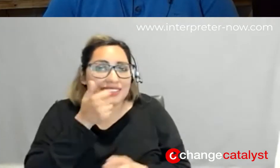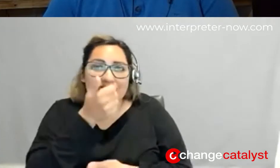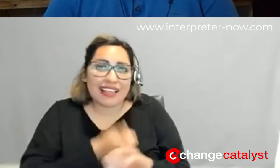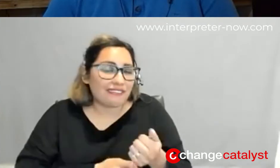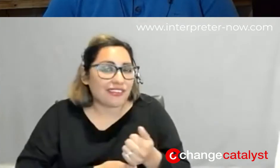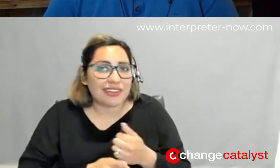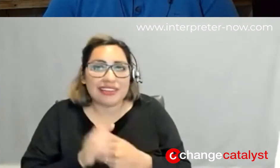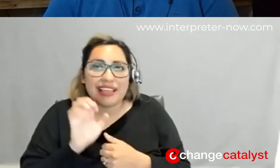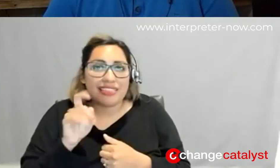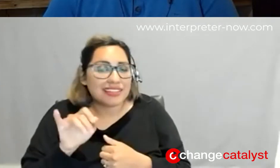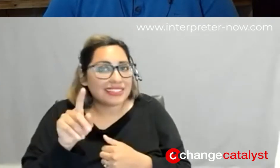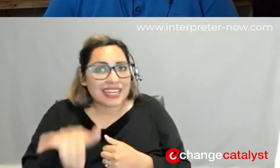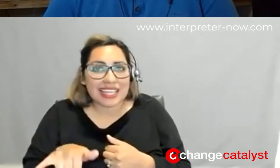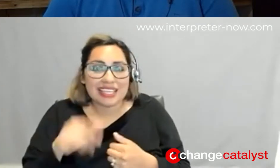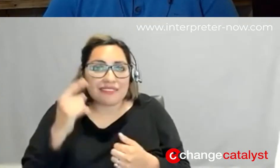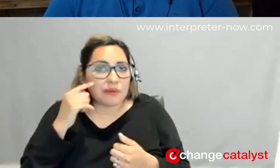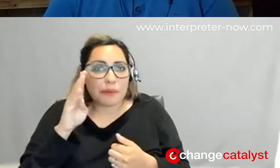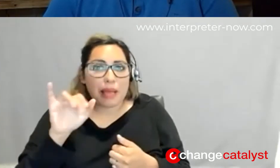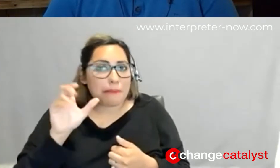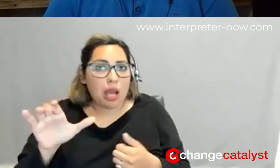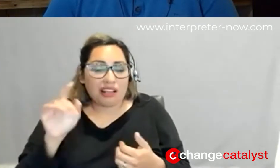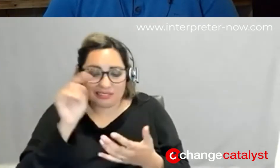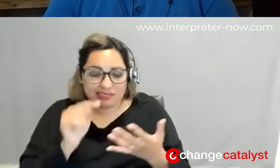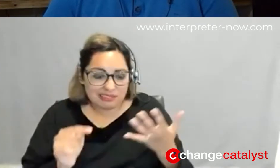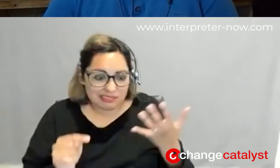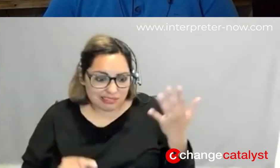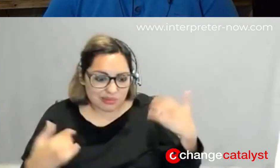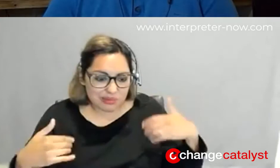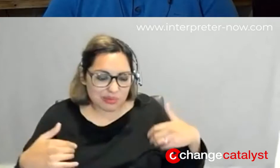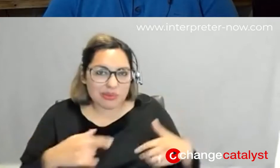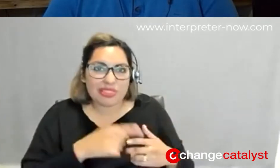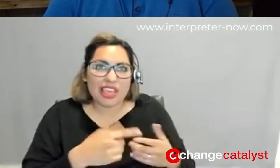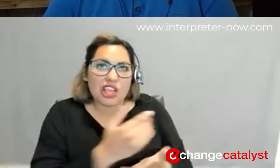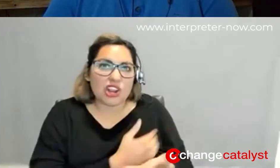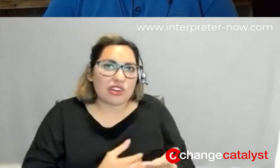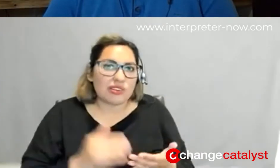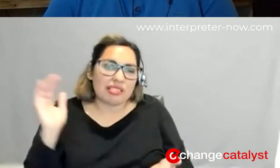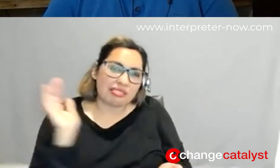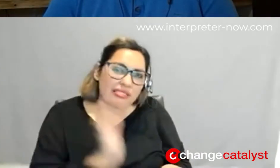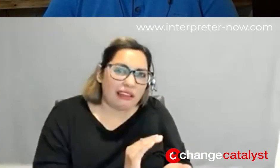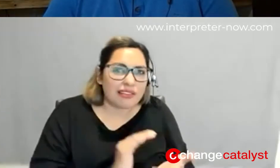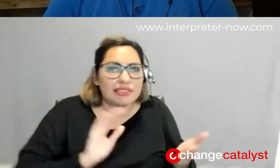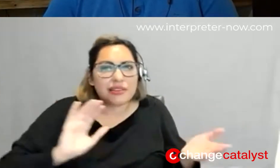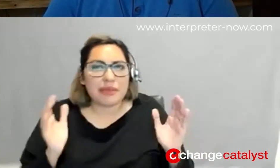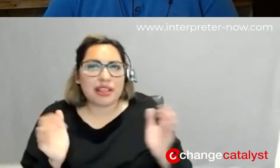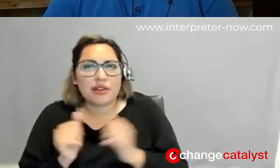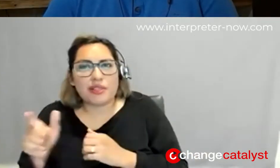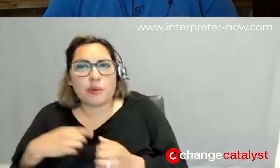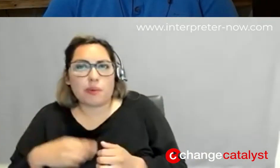BIPOC realm, and it's terrible compared to what they make versus their